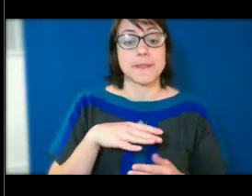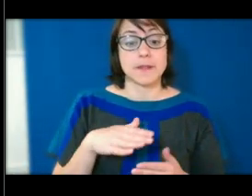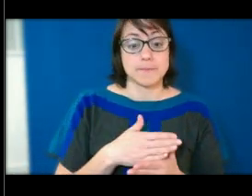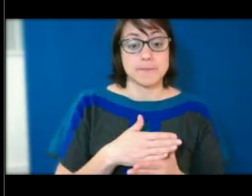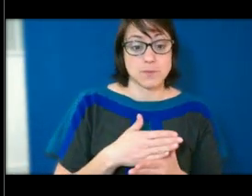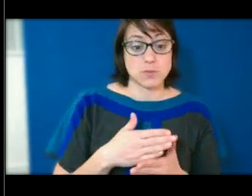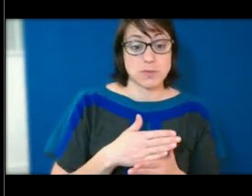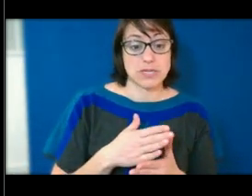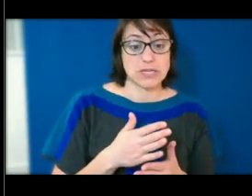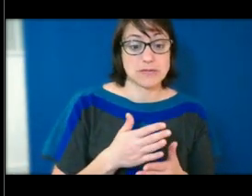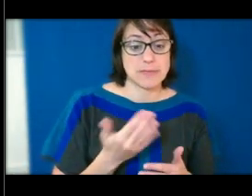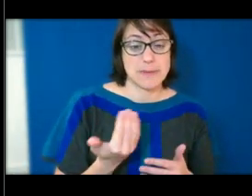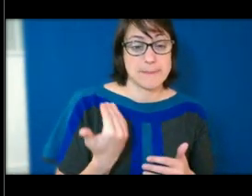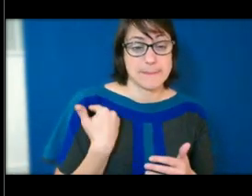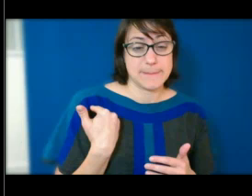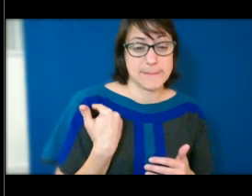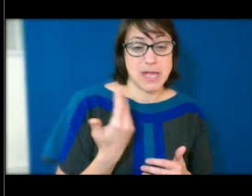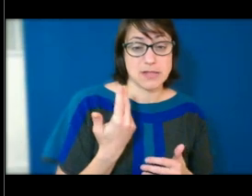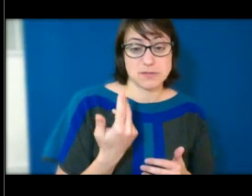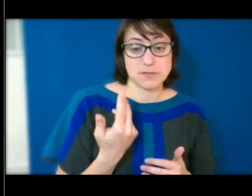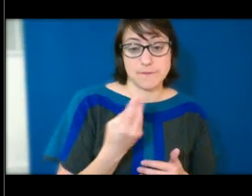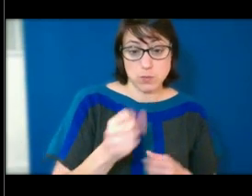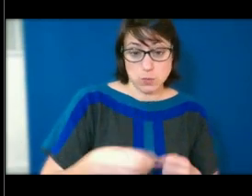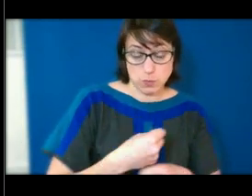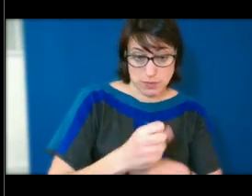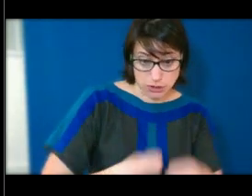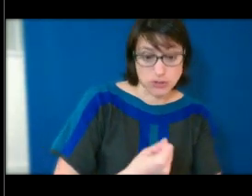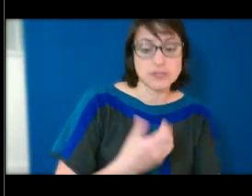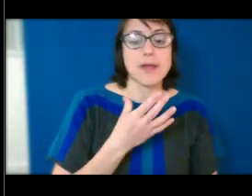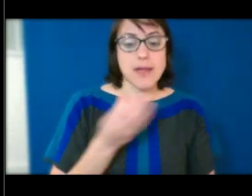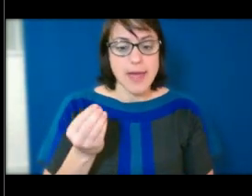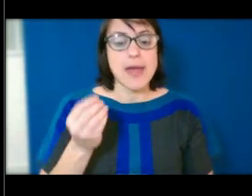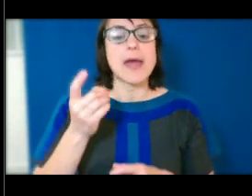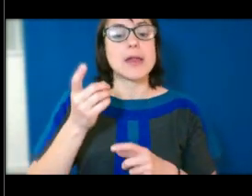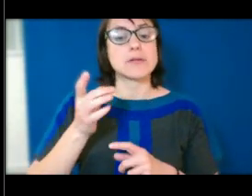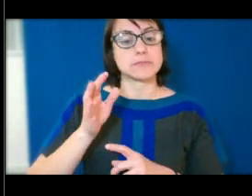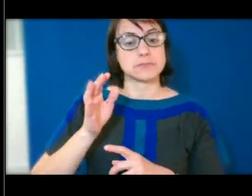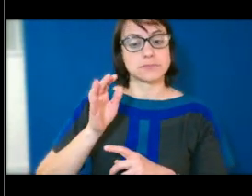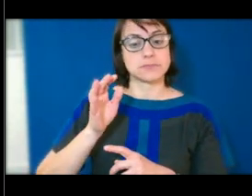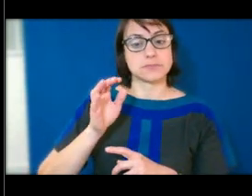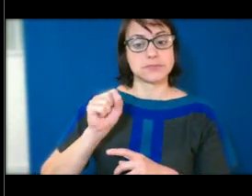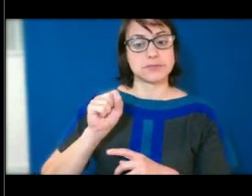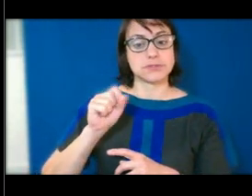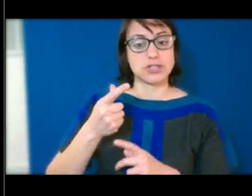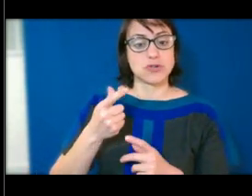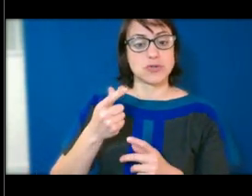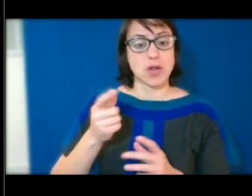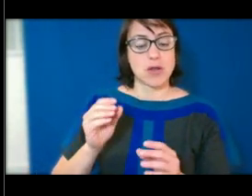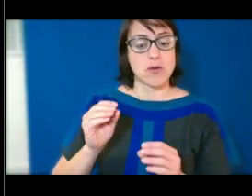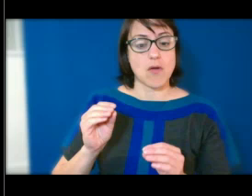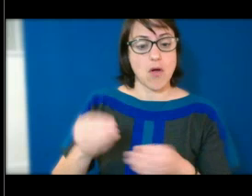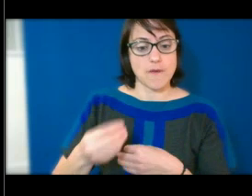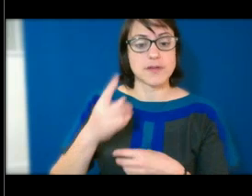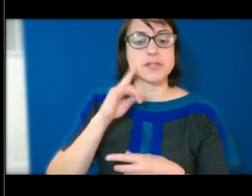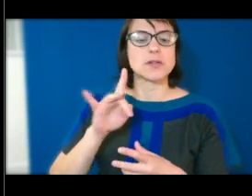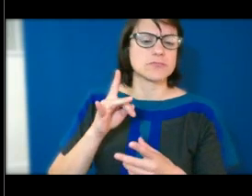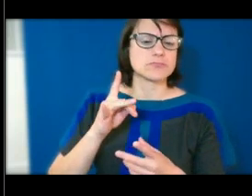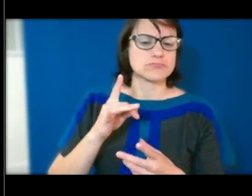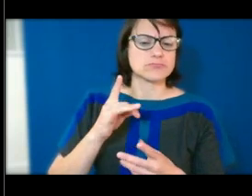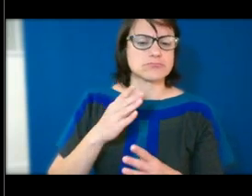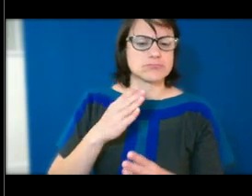new technologies for the prevention and removal of marine debris and to build community coalitions around marine debris mitigation. So really